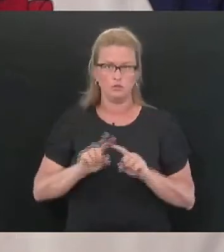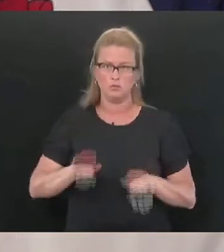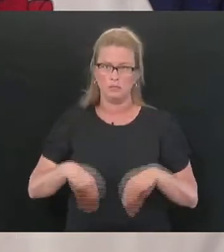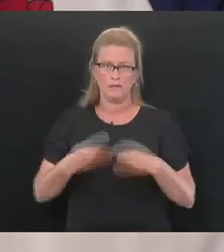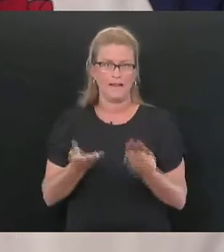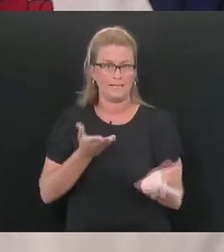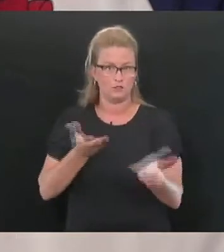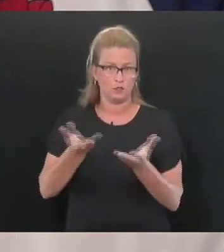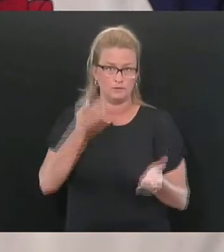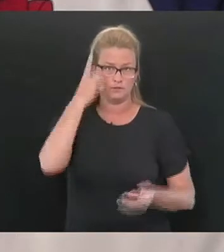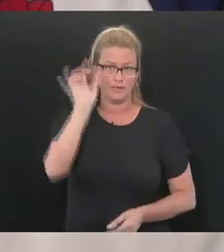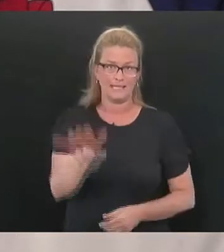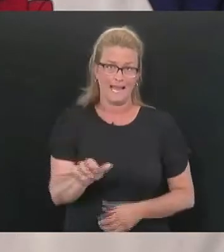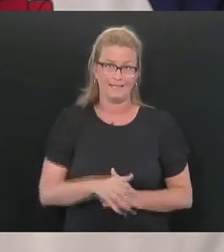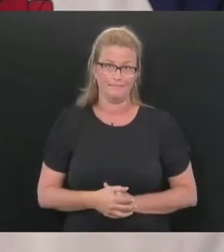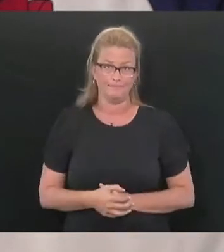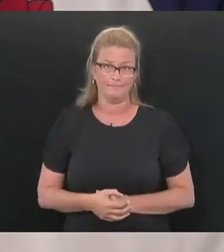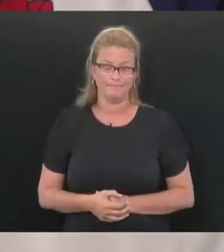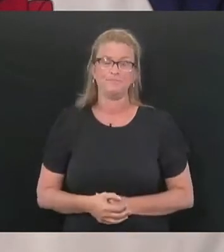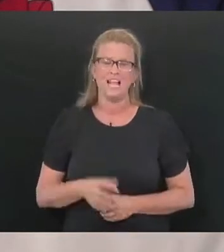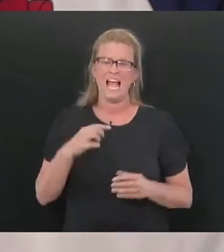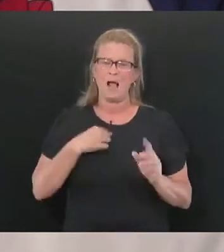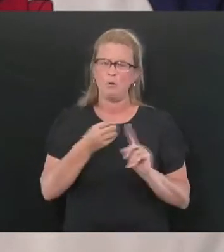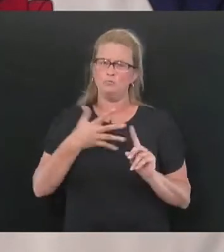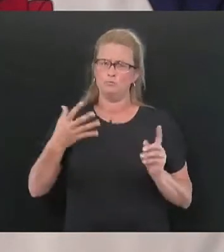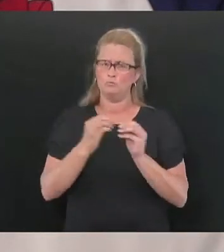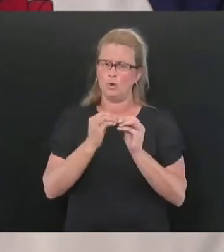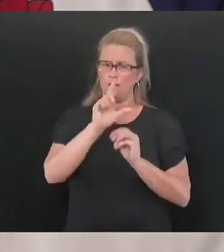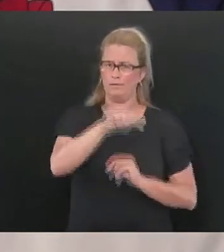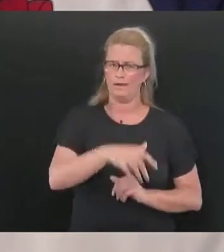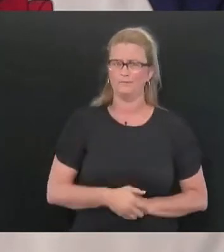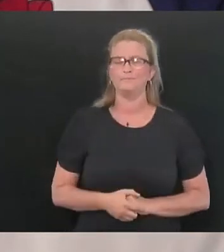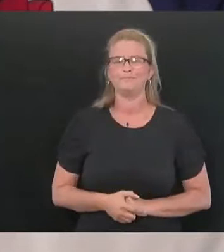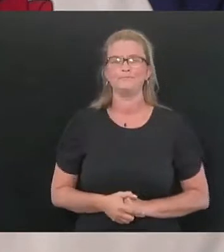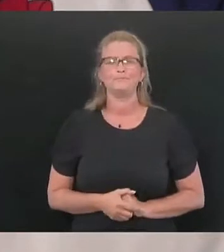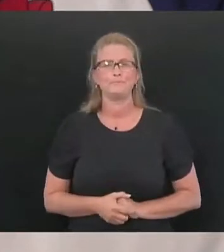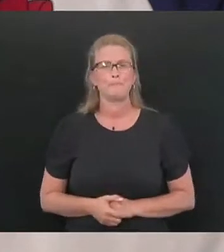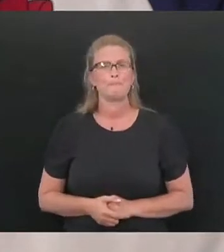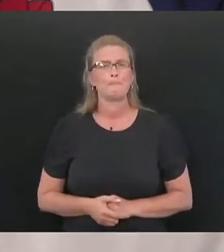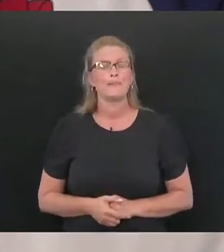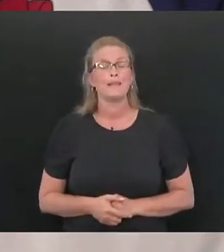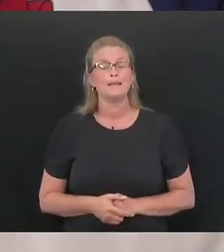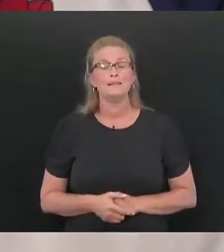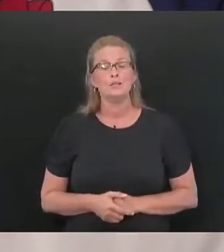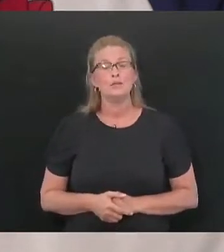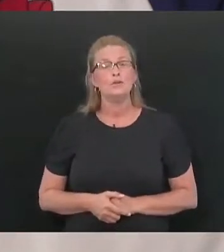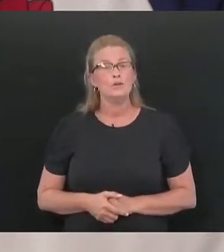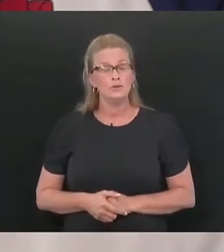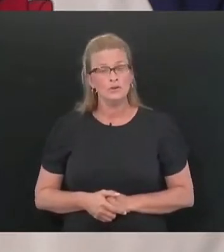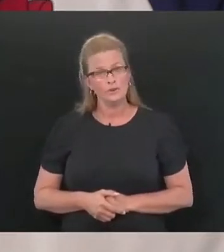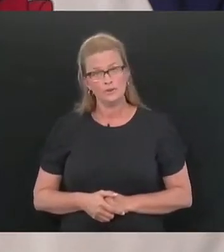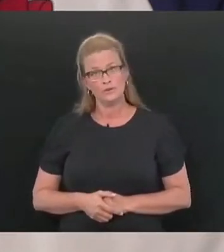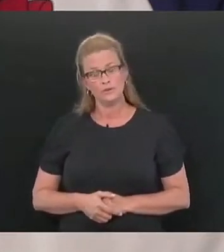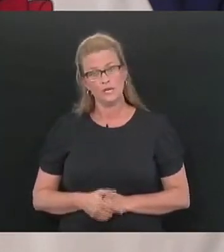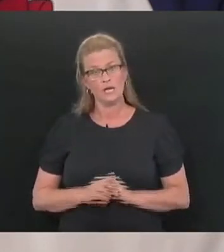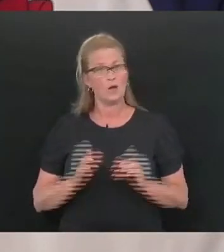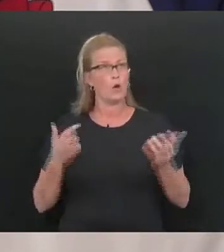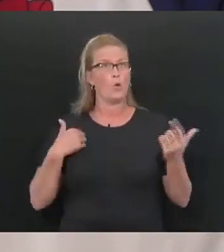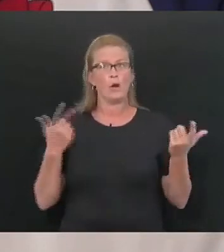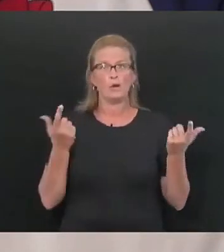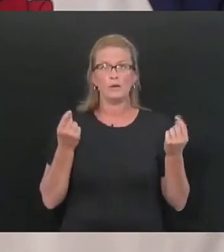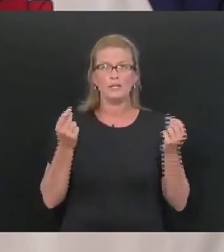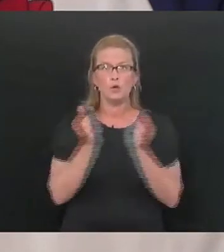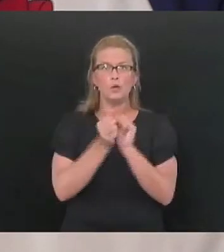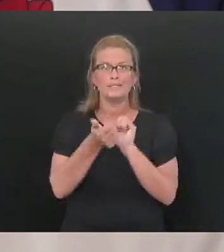possibly can. And I'll get to that in just a second. We have to also look at what are we going to do with